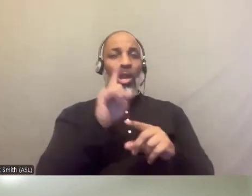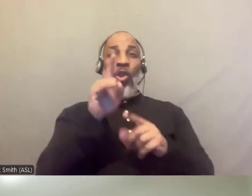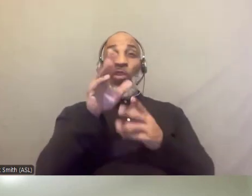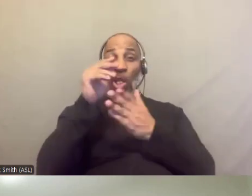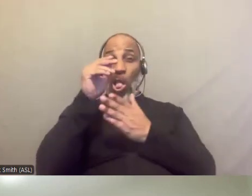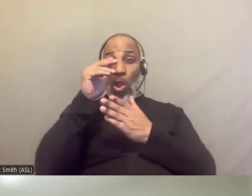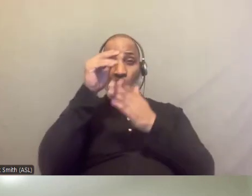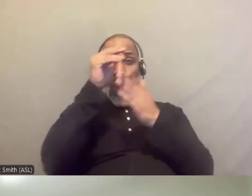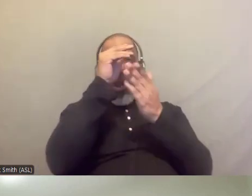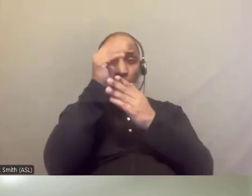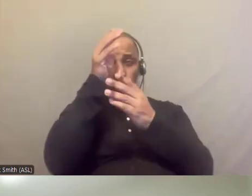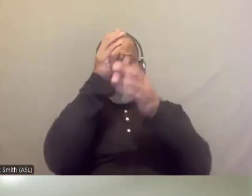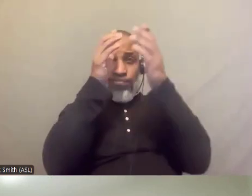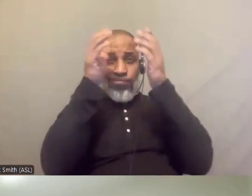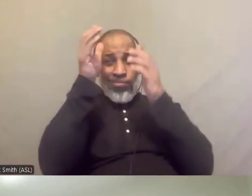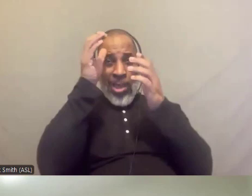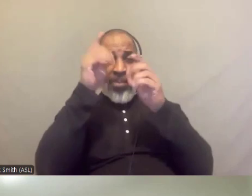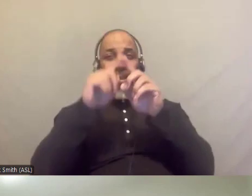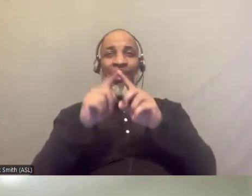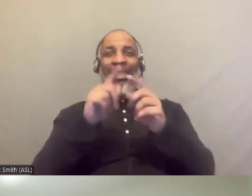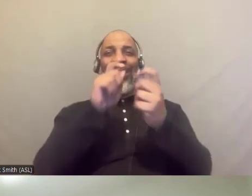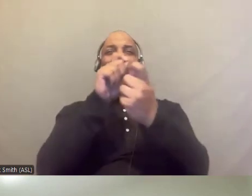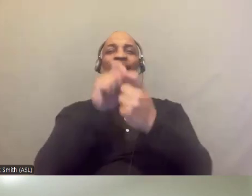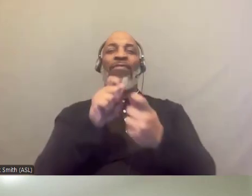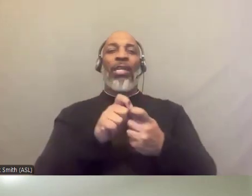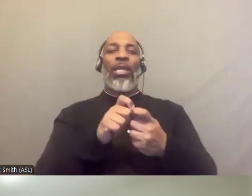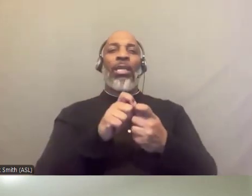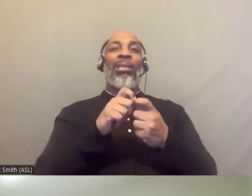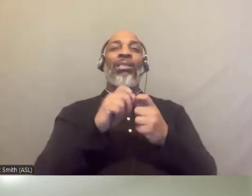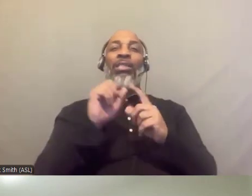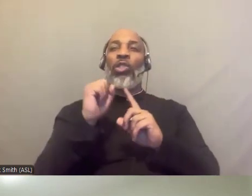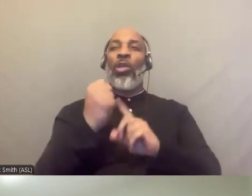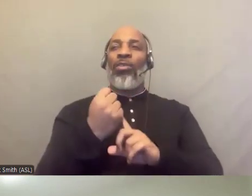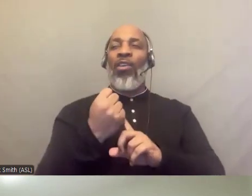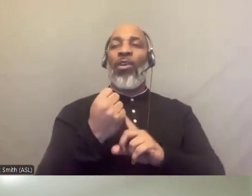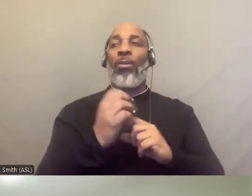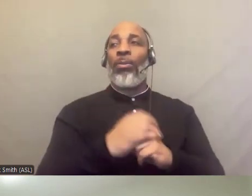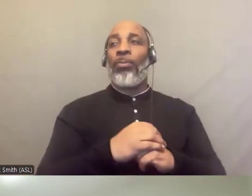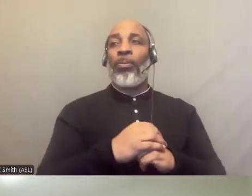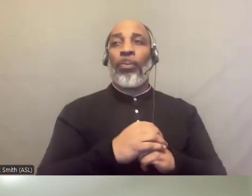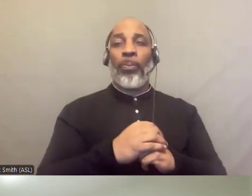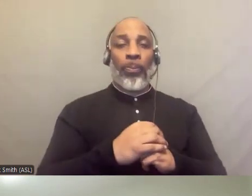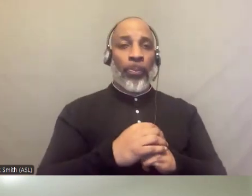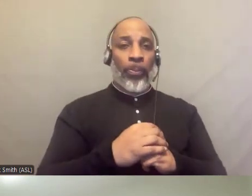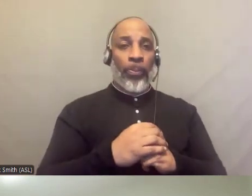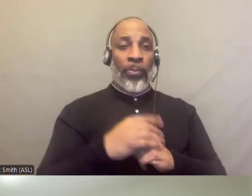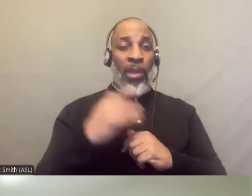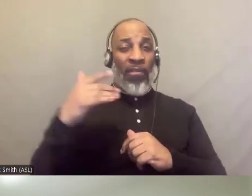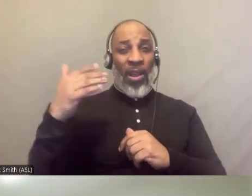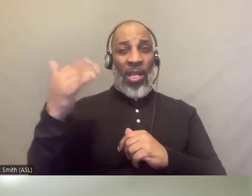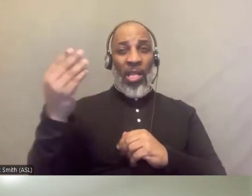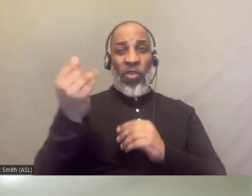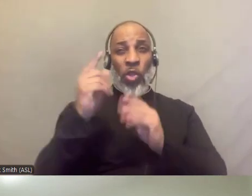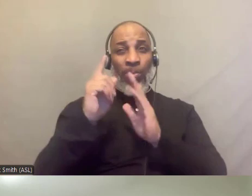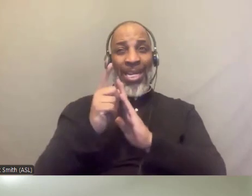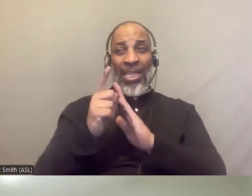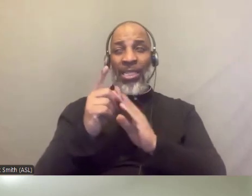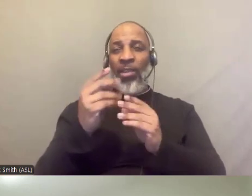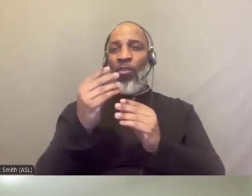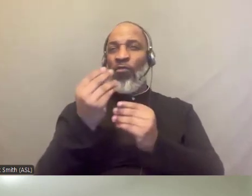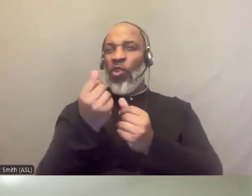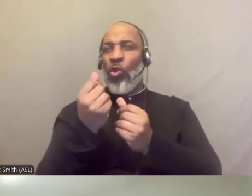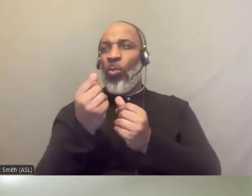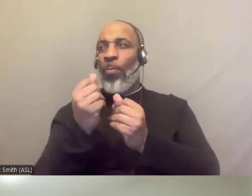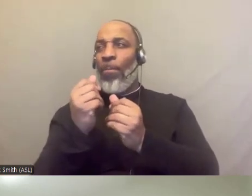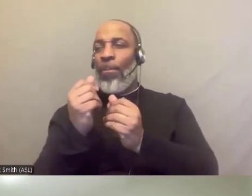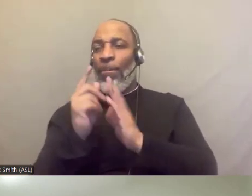learning to specific scenarios that we're going to be looking at today. Over the next few minutes, I'm going to talk about some